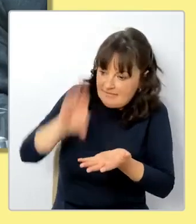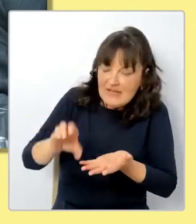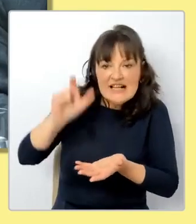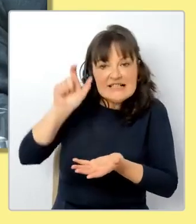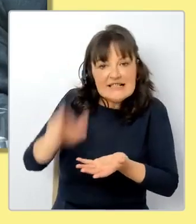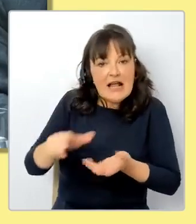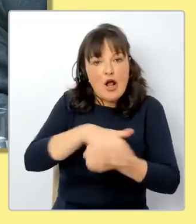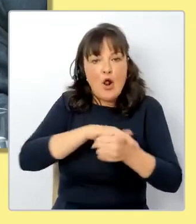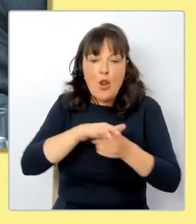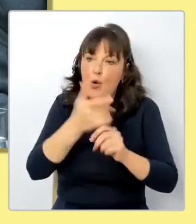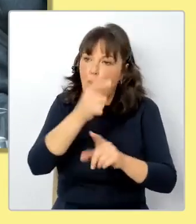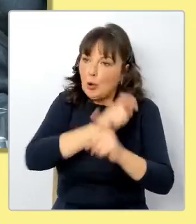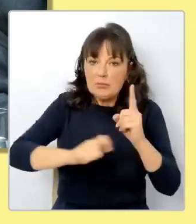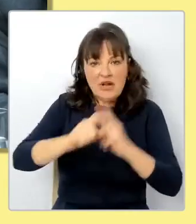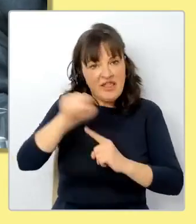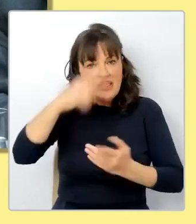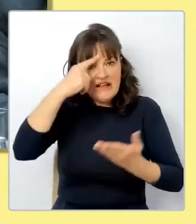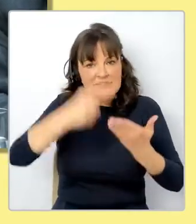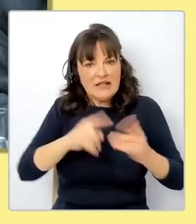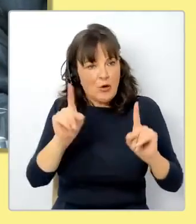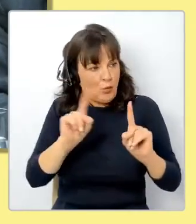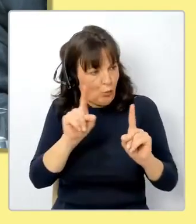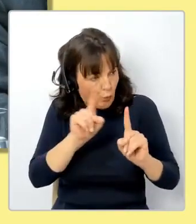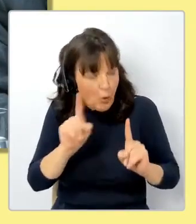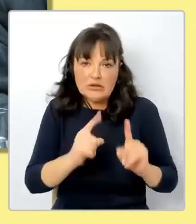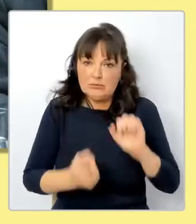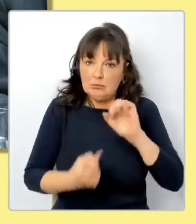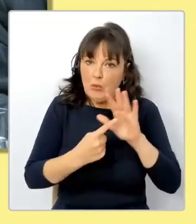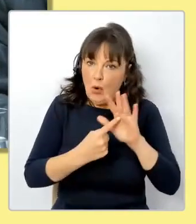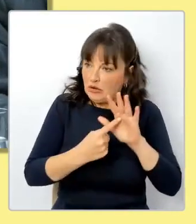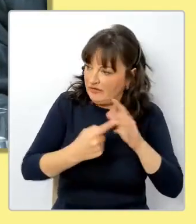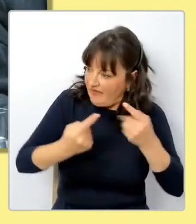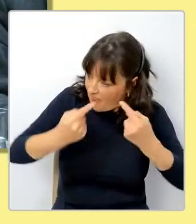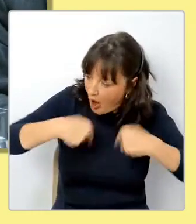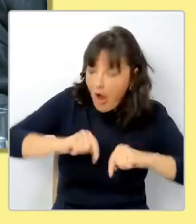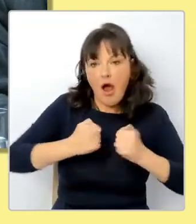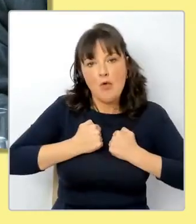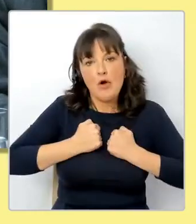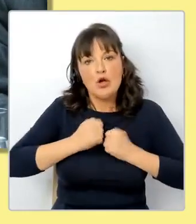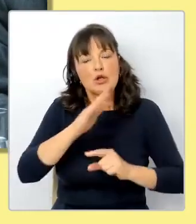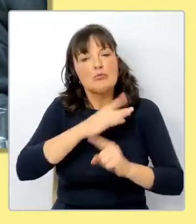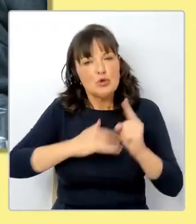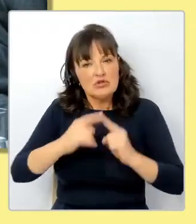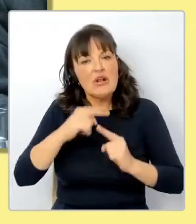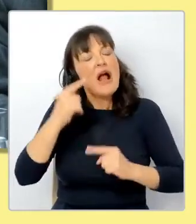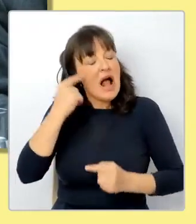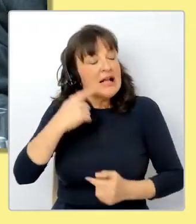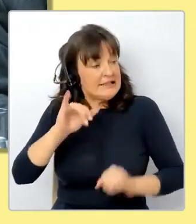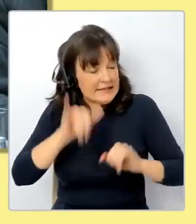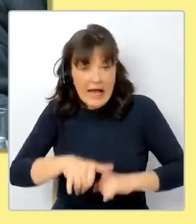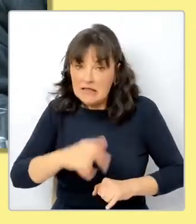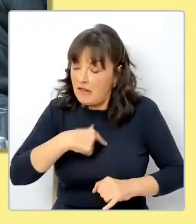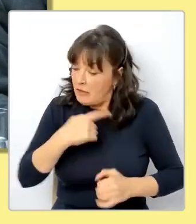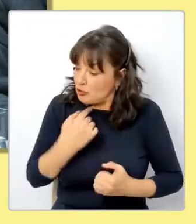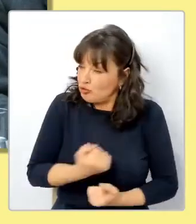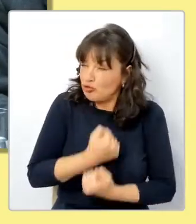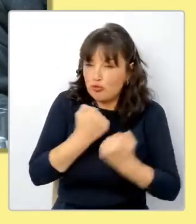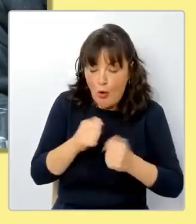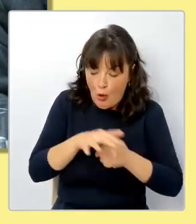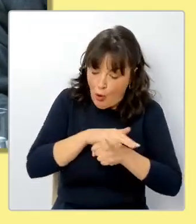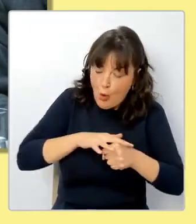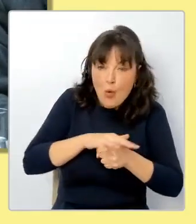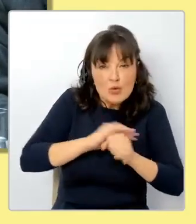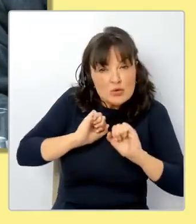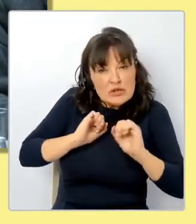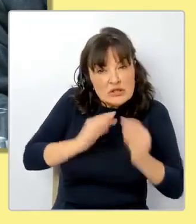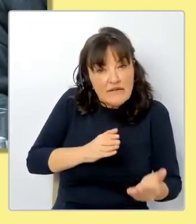would make the decisions on what was important and what they wanted to spend that money in. So yes, strong local services are very important, because with those strong services, you